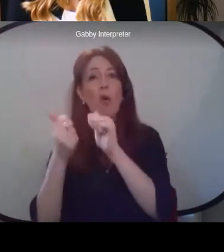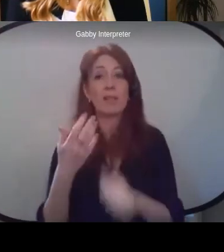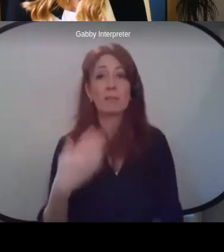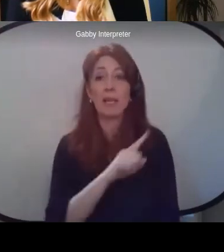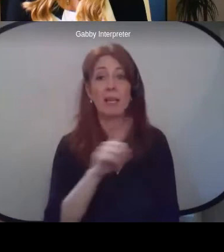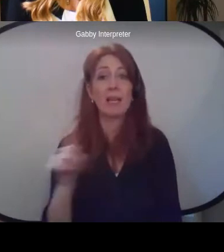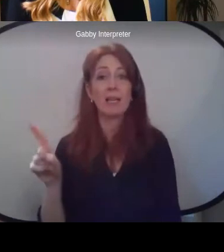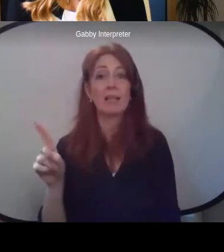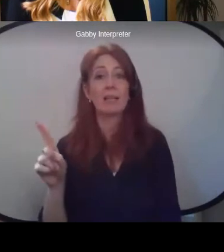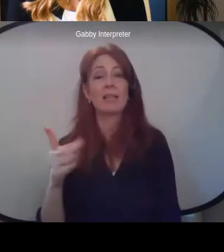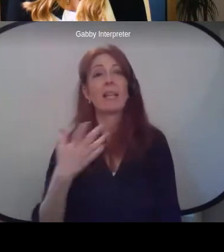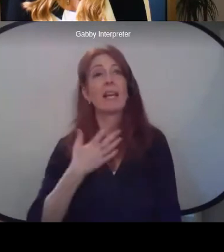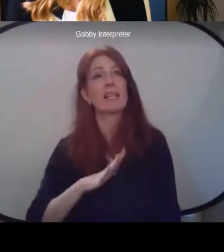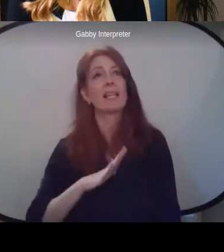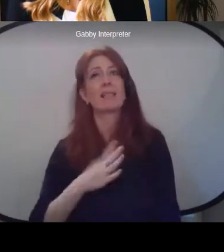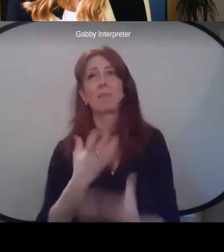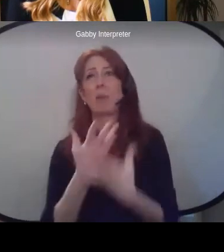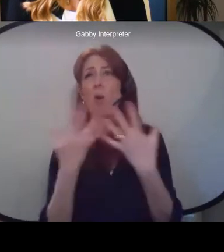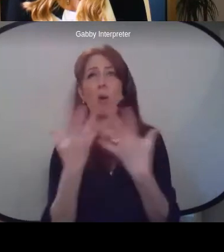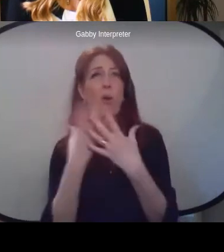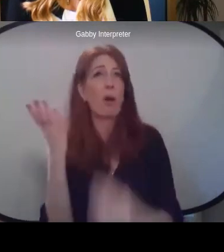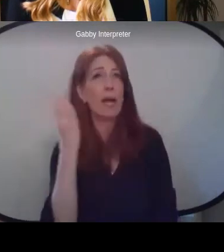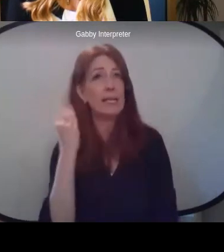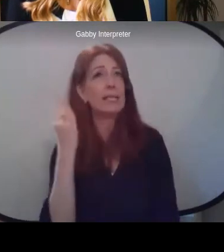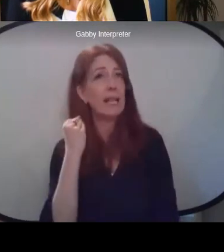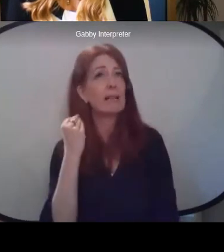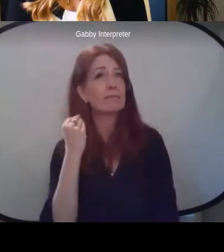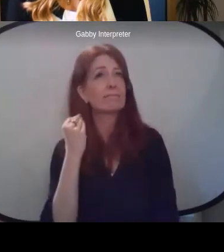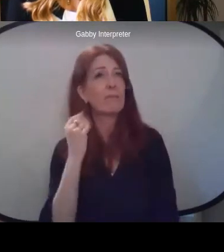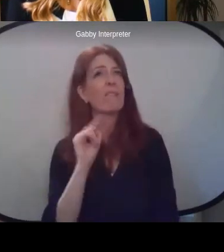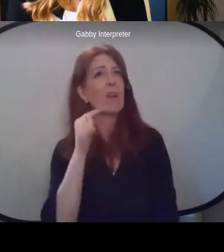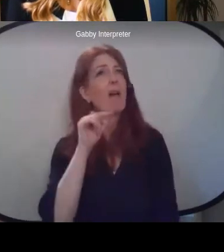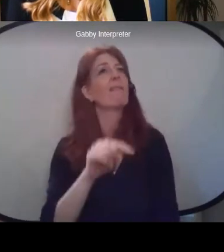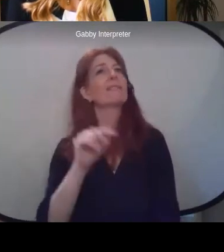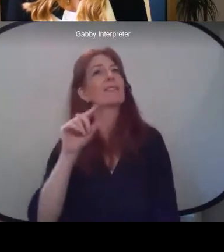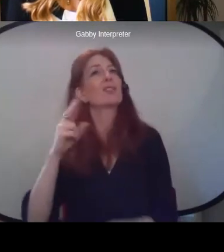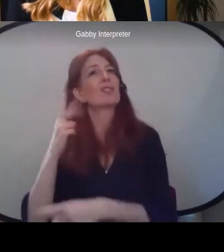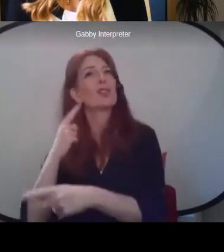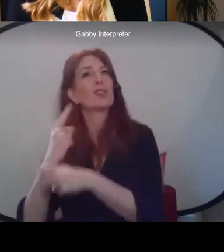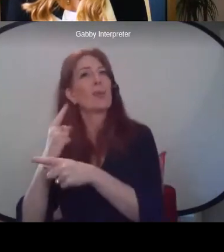there needs to be a lot more listening done than talking. You know, you need to actually